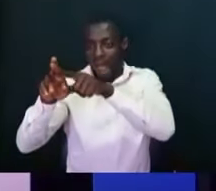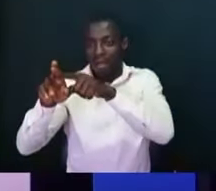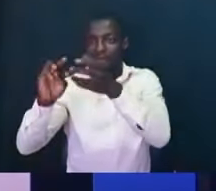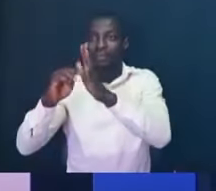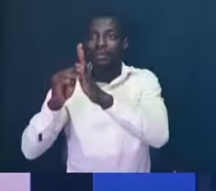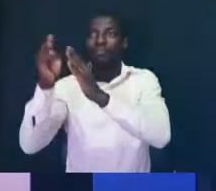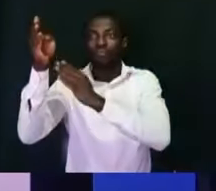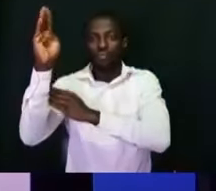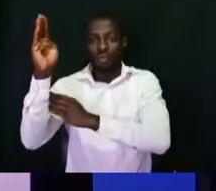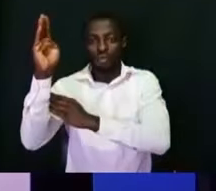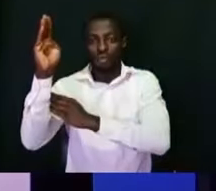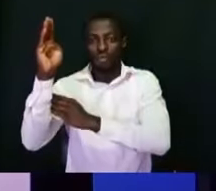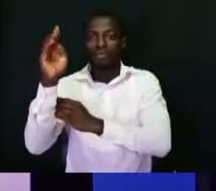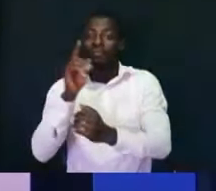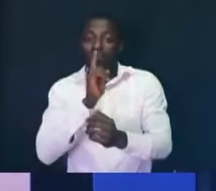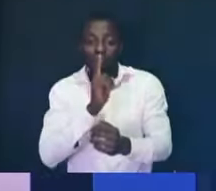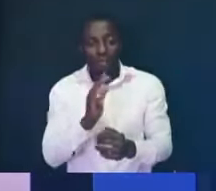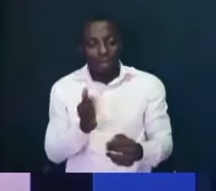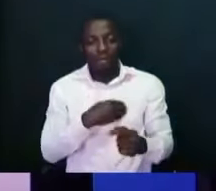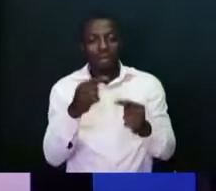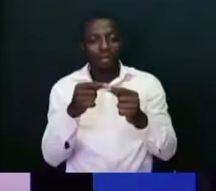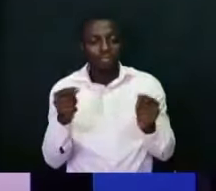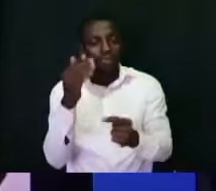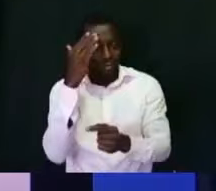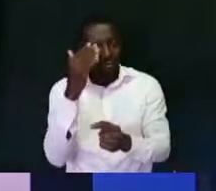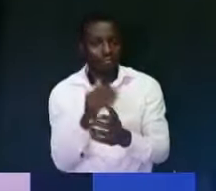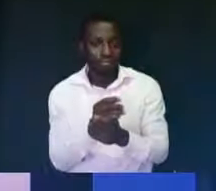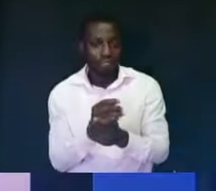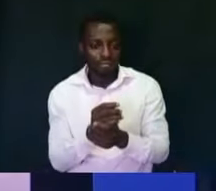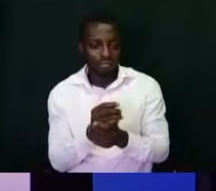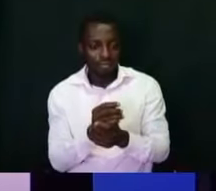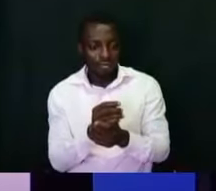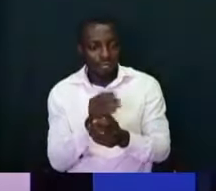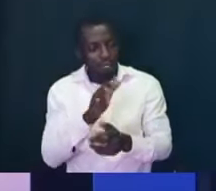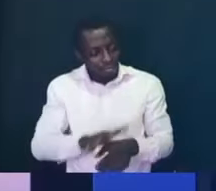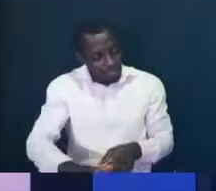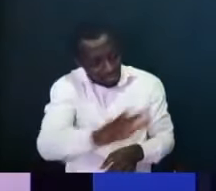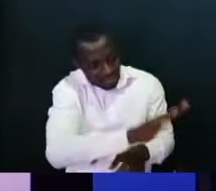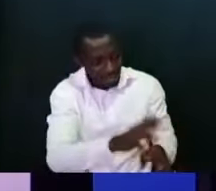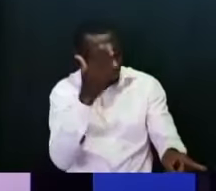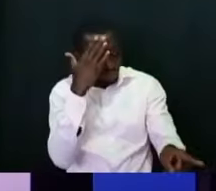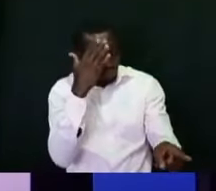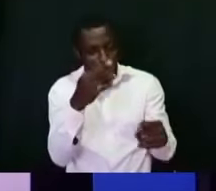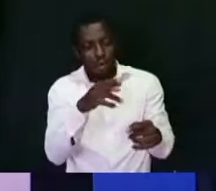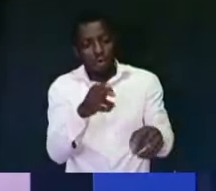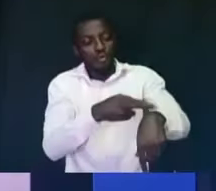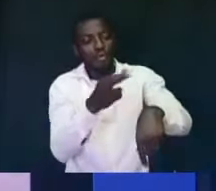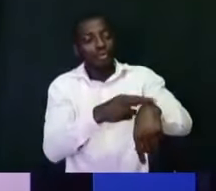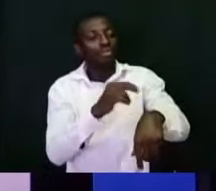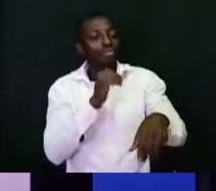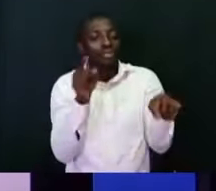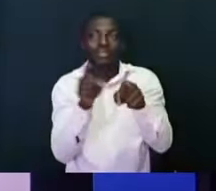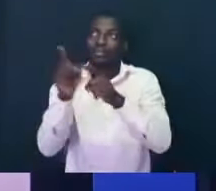for concede, enim. They know. Their rock is not like our rock. Say one button, and he said, yeah, but not at all. They